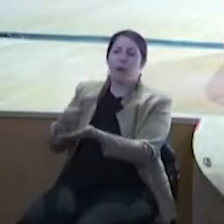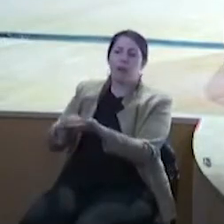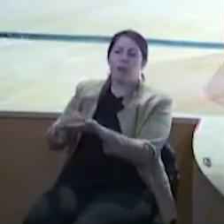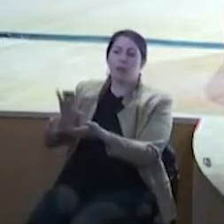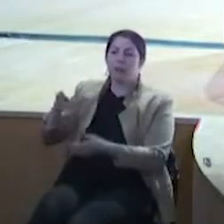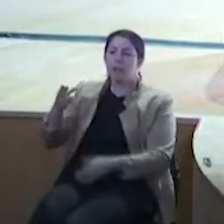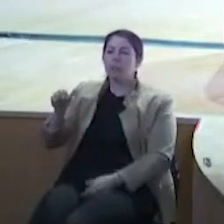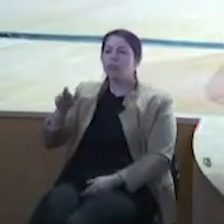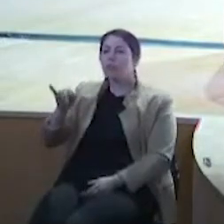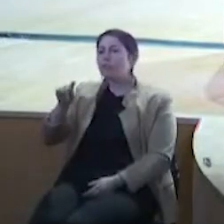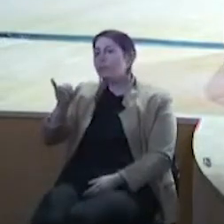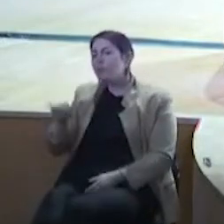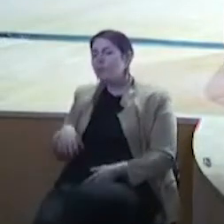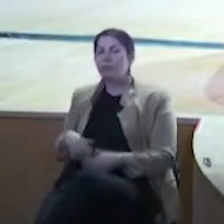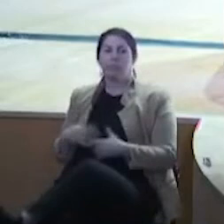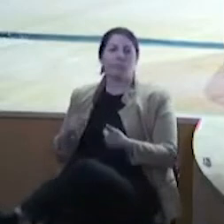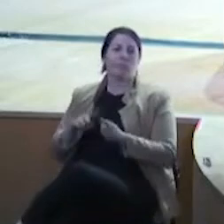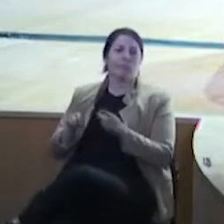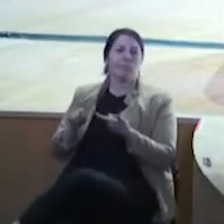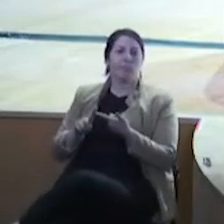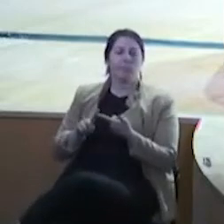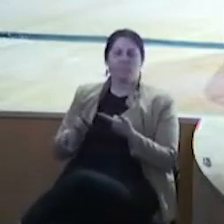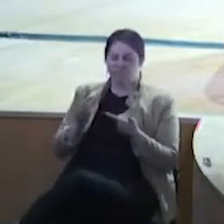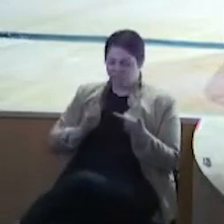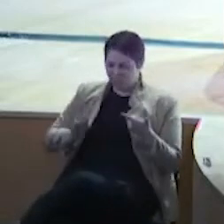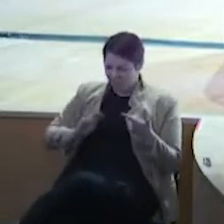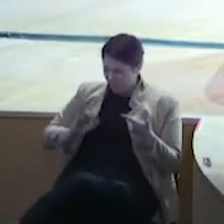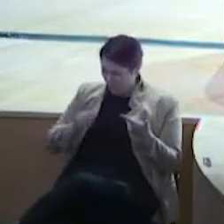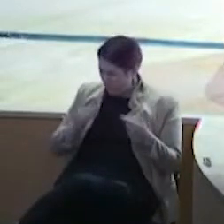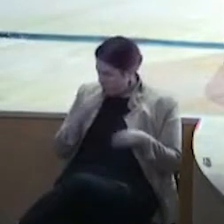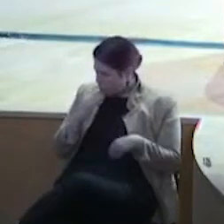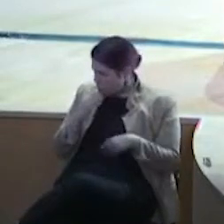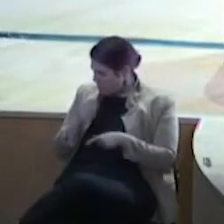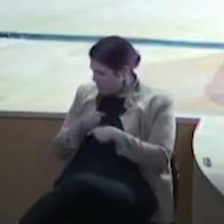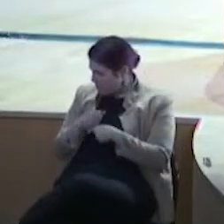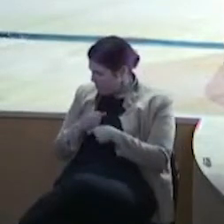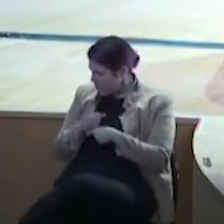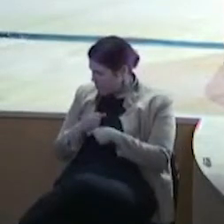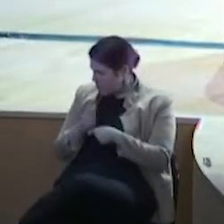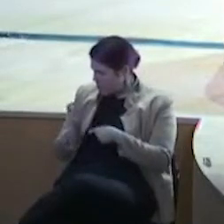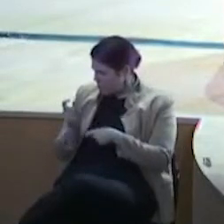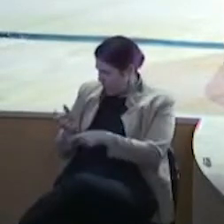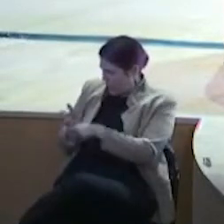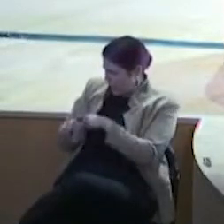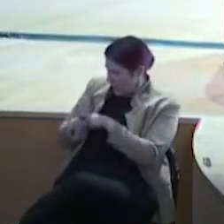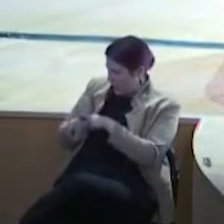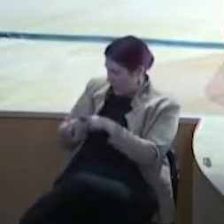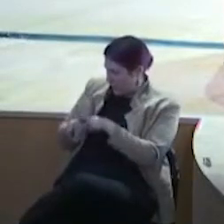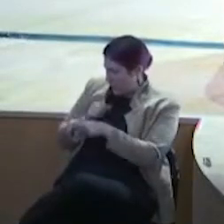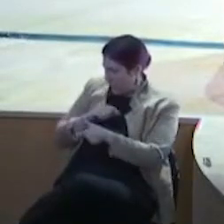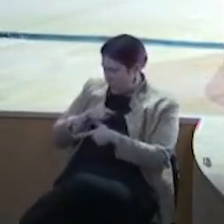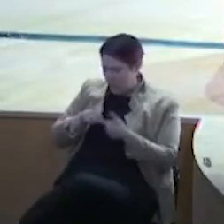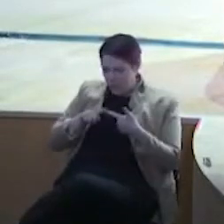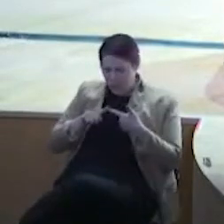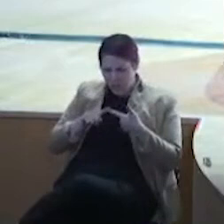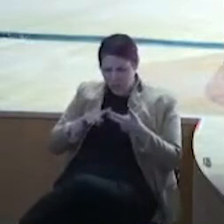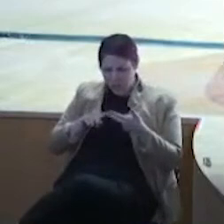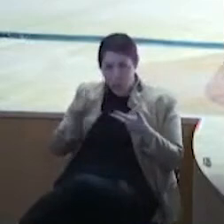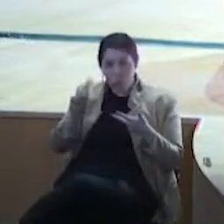looking at how your food is produced, how your food is